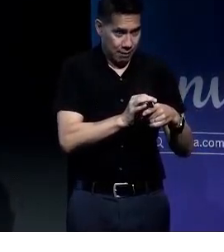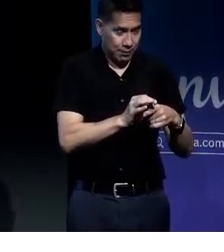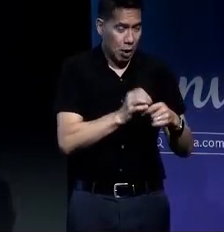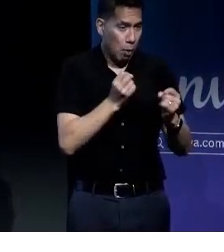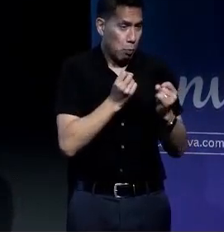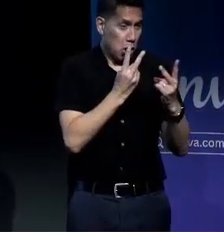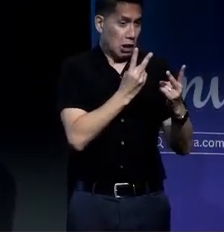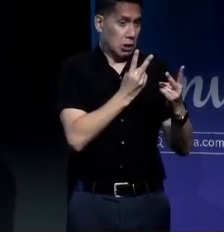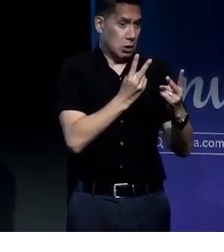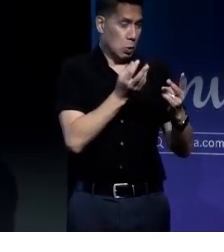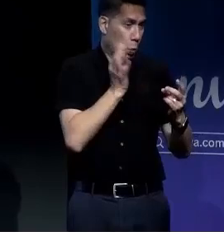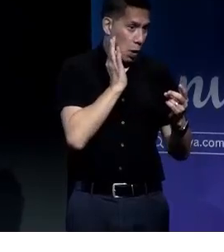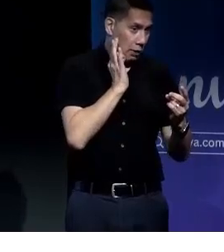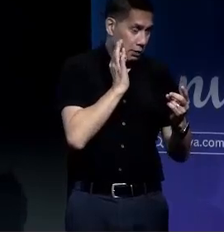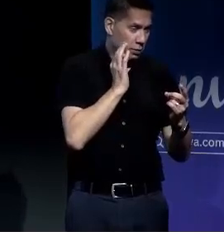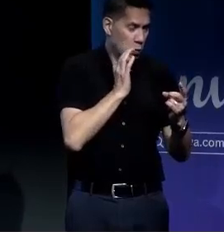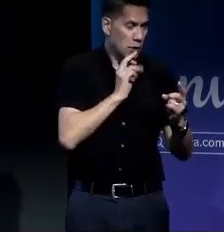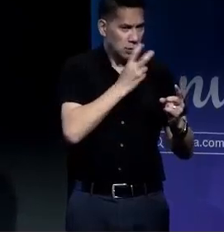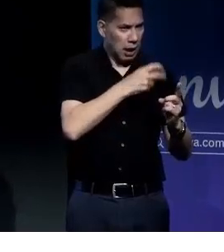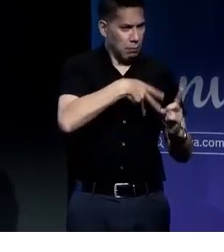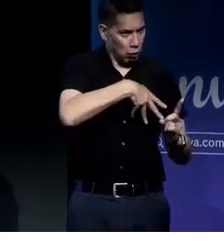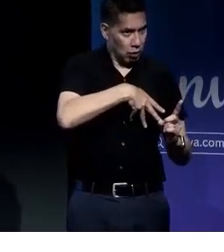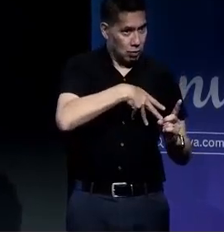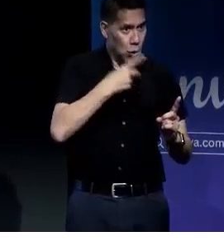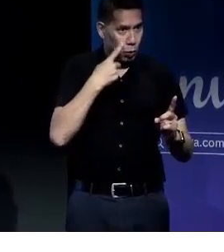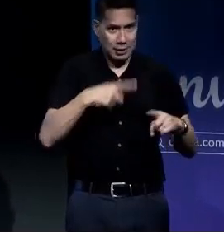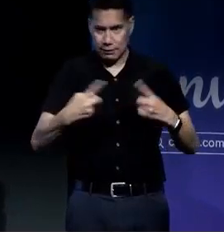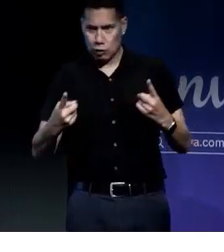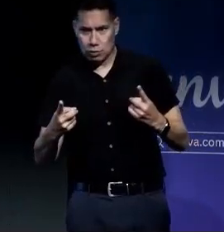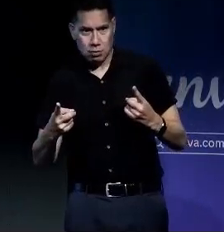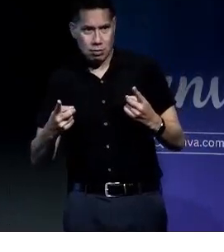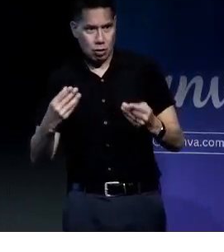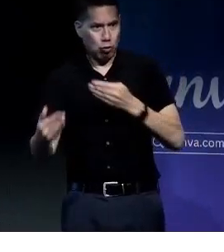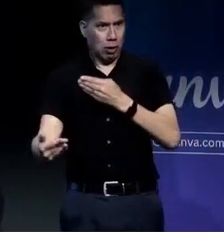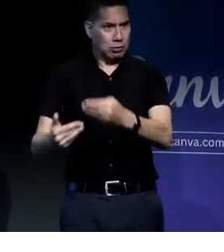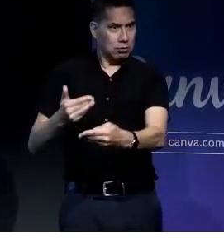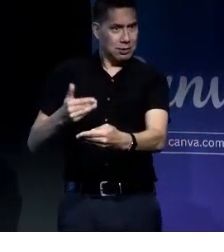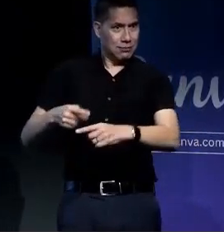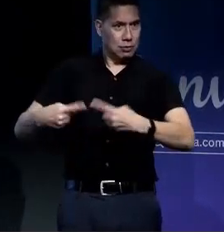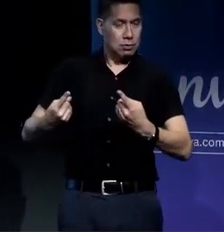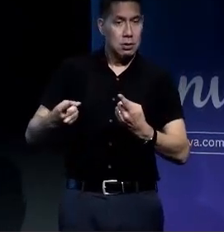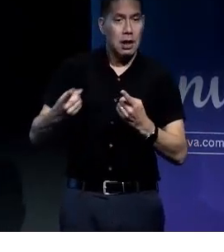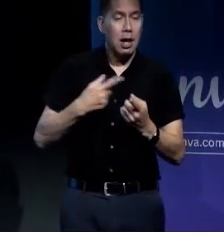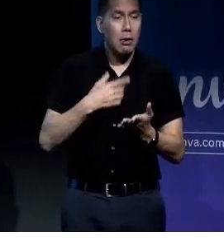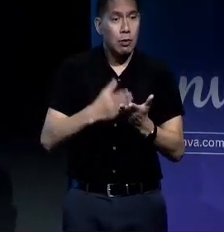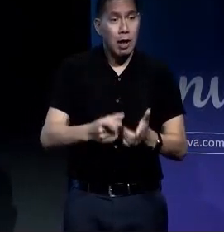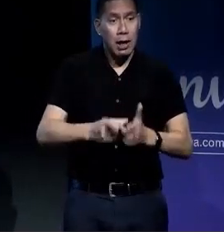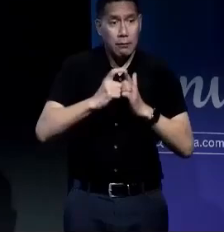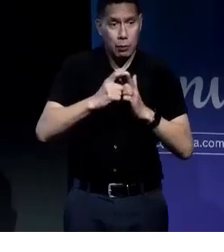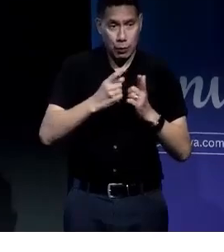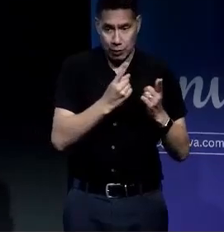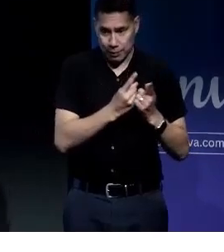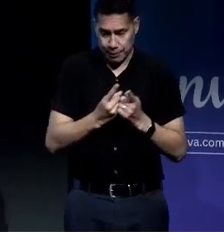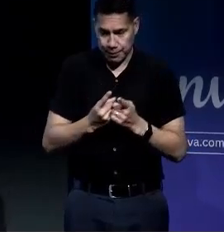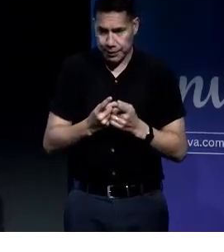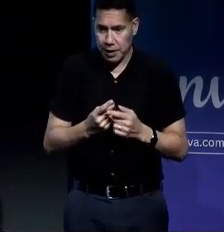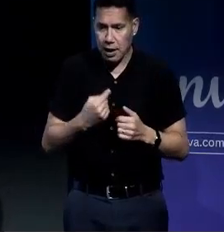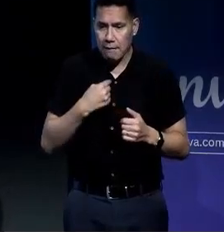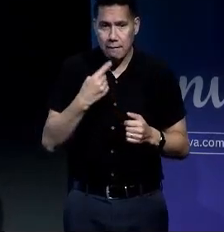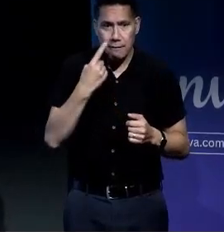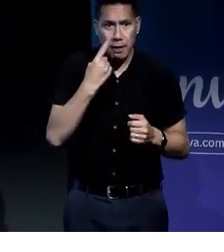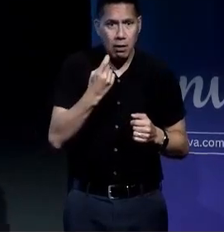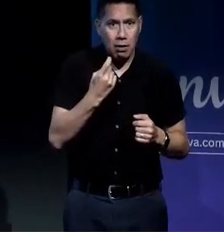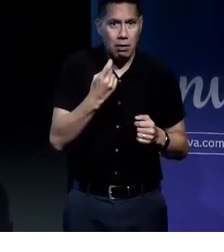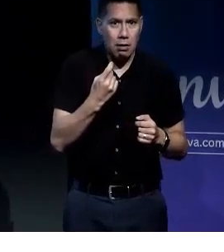dark will look different, and I need to design for those things. And a particularly hard thing I found is